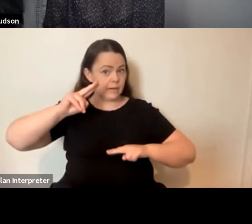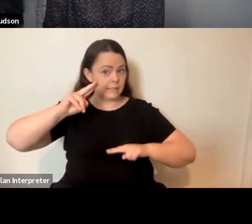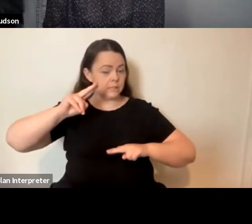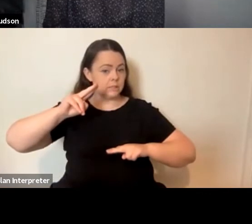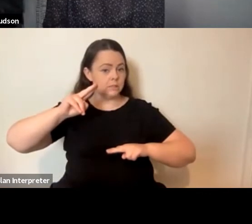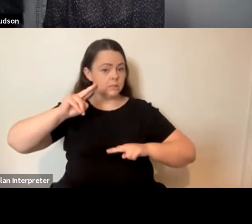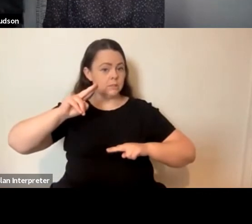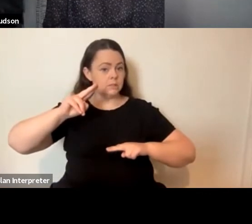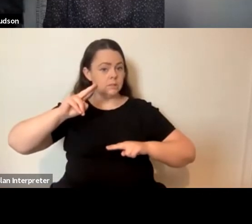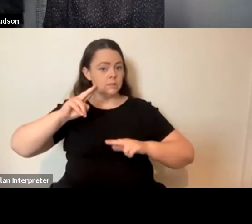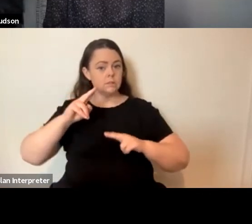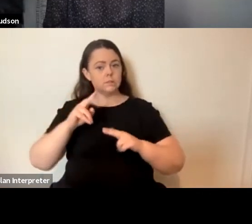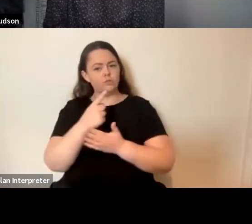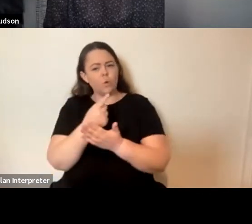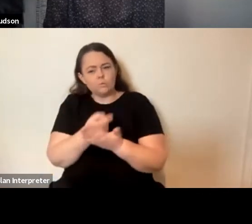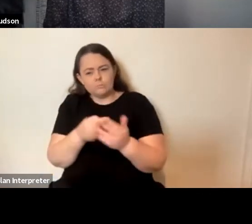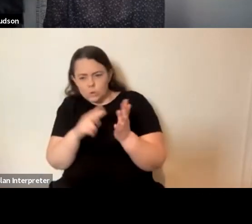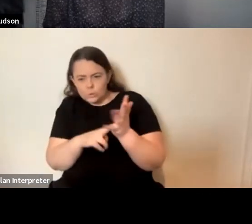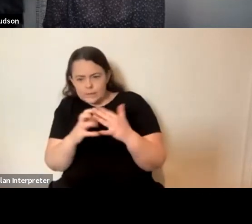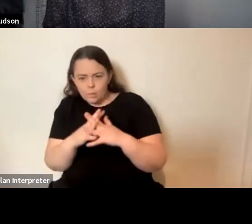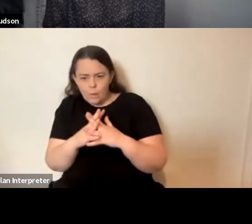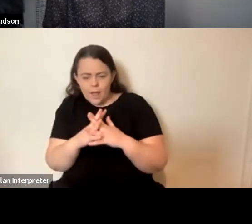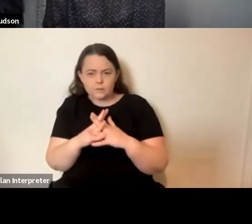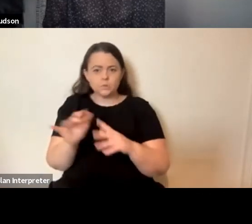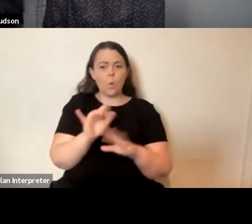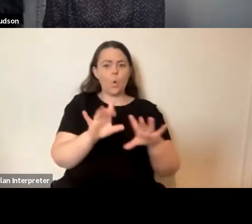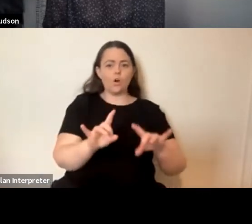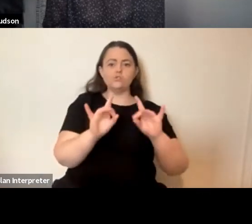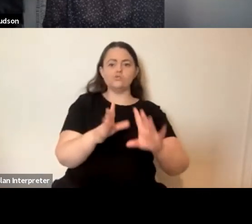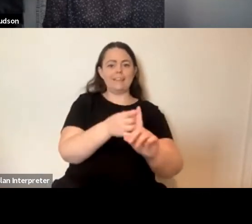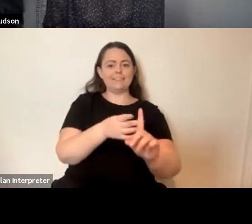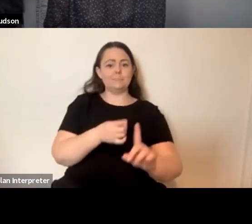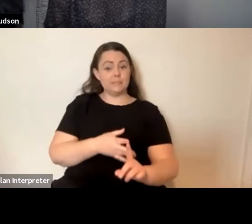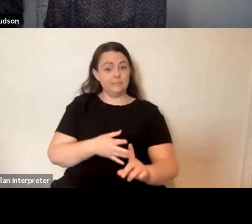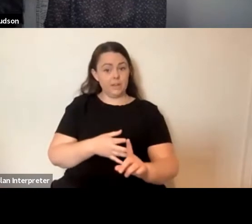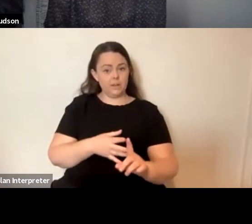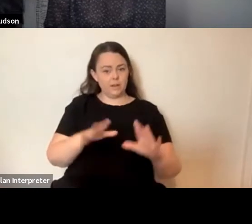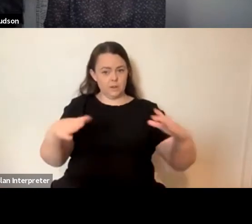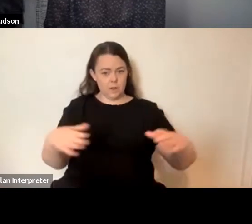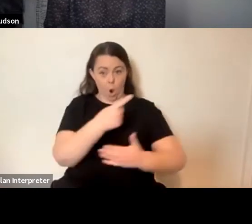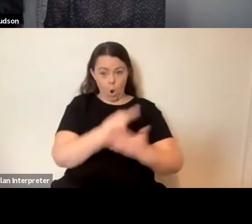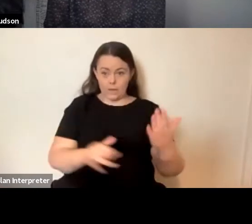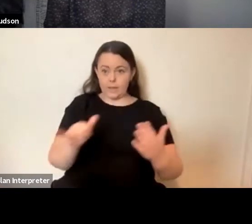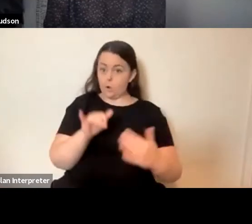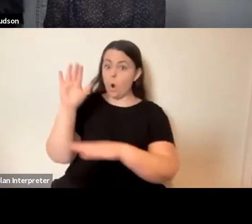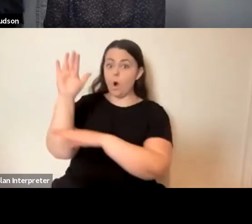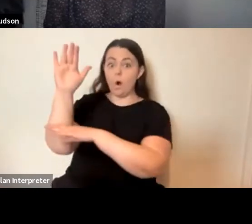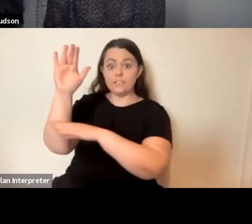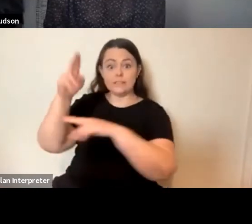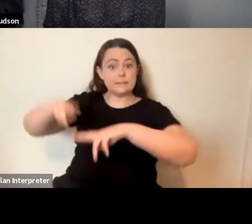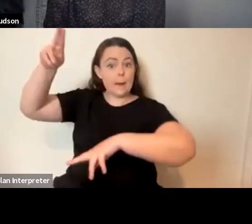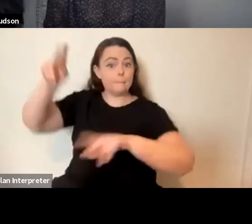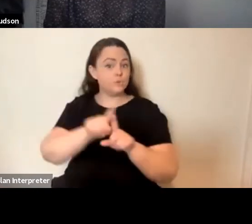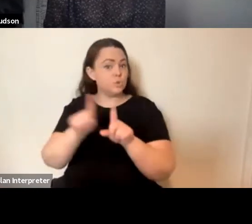New South Wales or Australia specific, or has this increase been reported in other countries? Actually, that's could be a broad question as well.